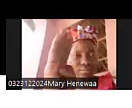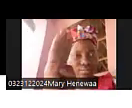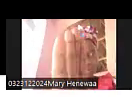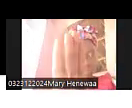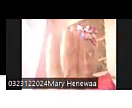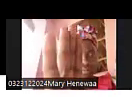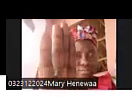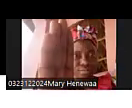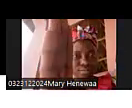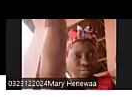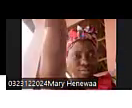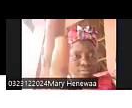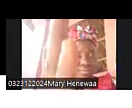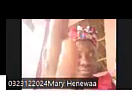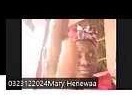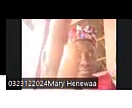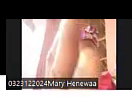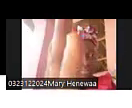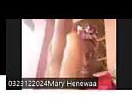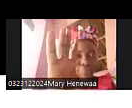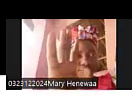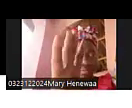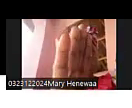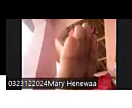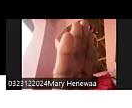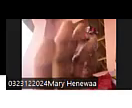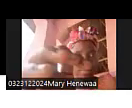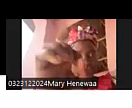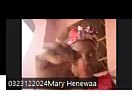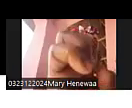beg. Yours is very simple. So let's go straight forward.